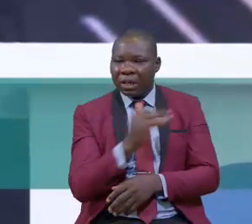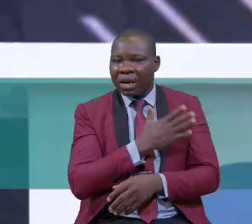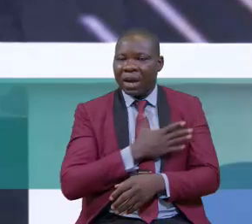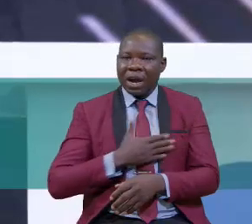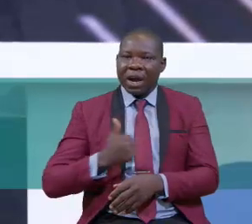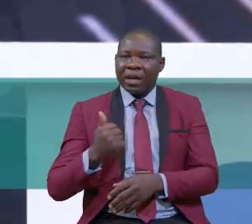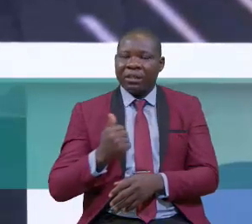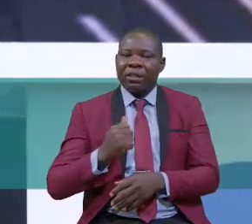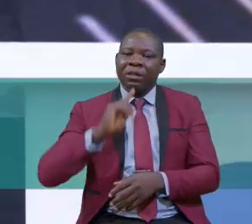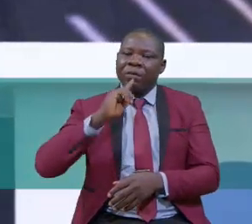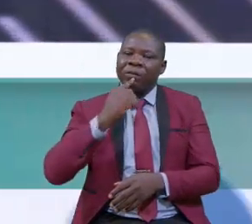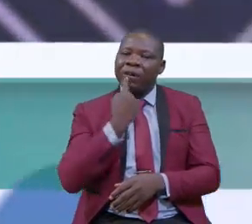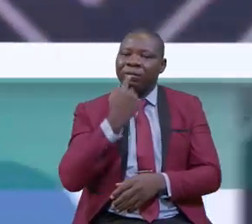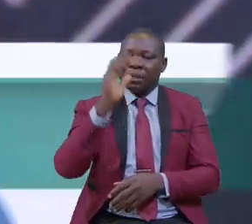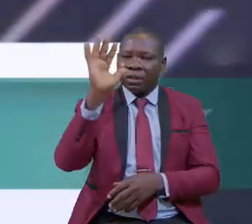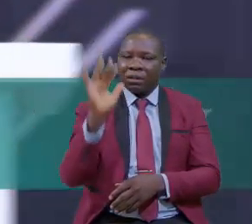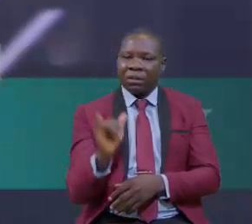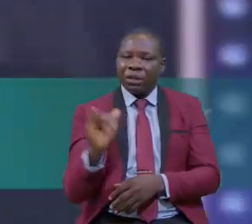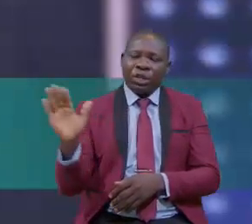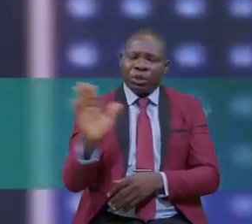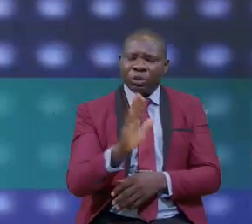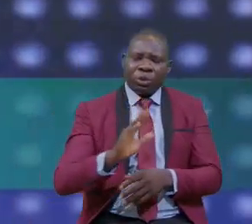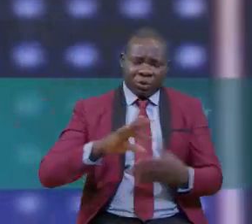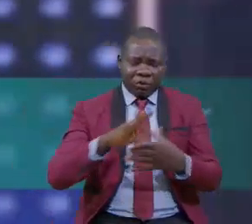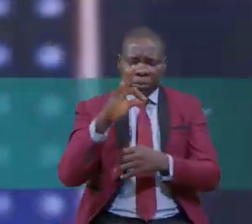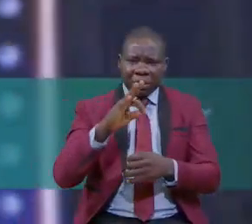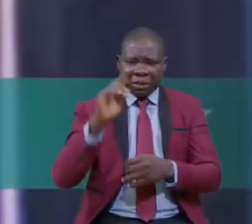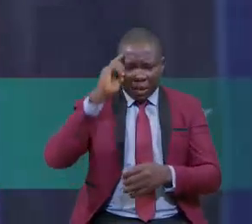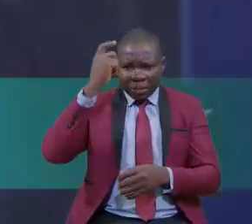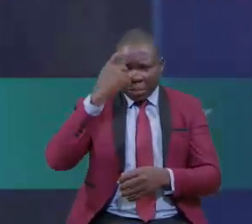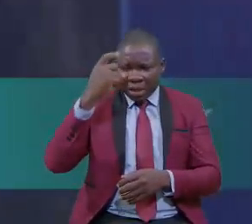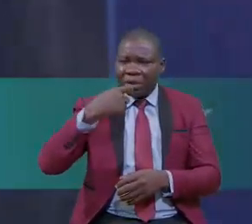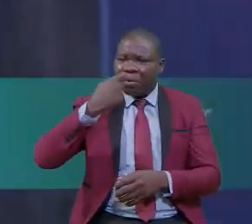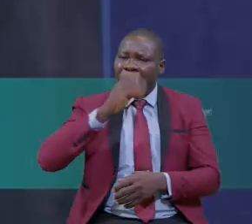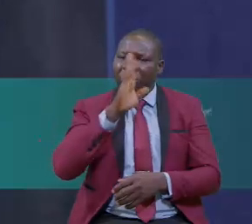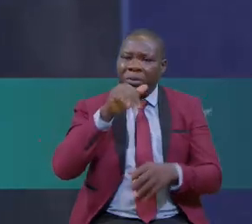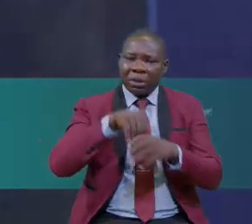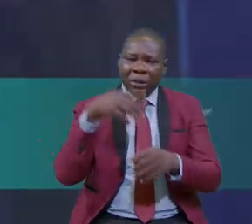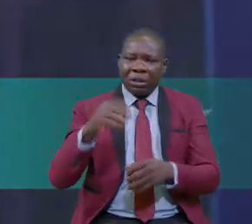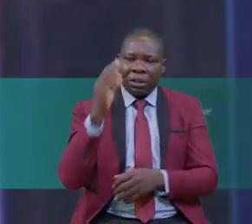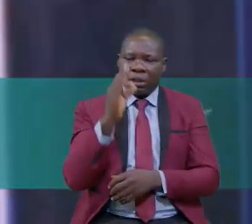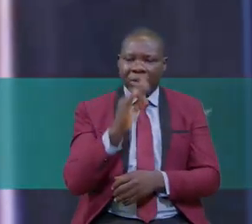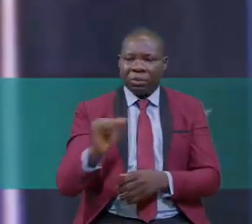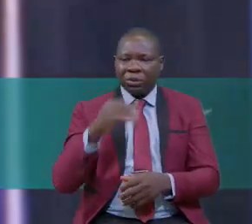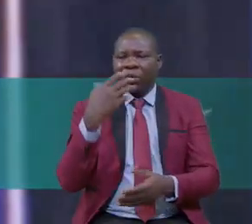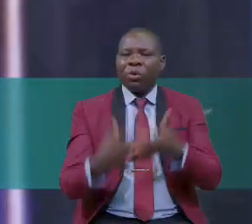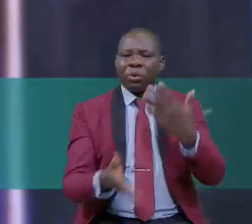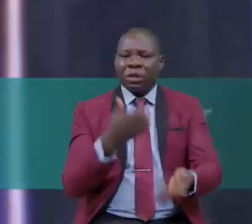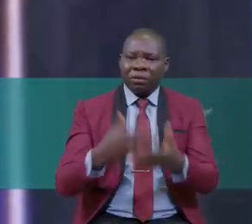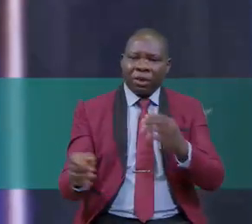in the ministry. Your mind must be in the preaching. Everything you're doing, your